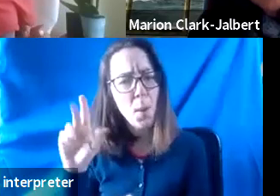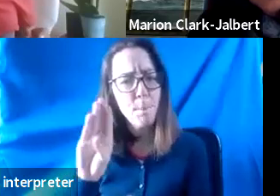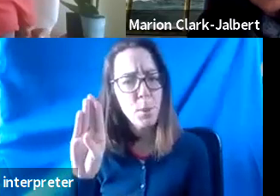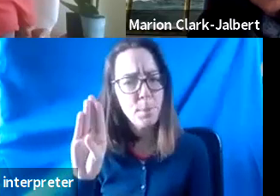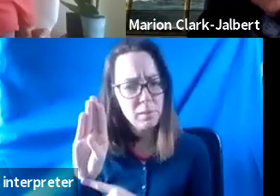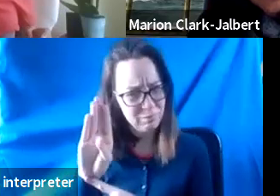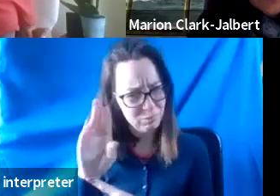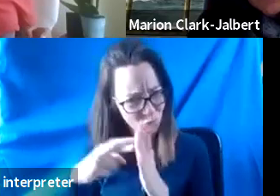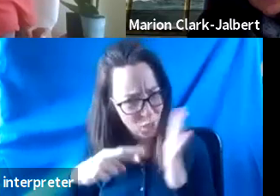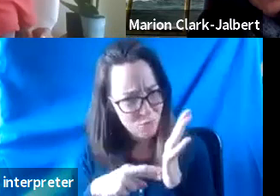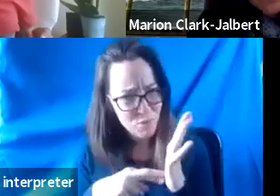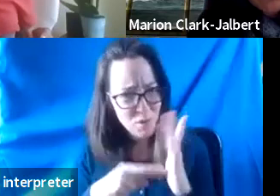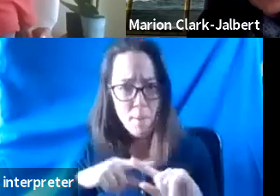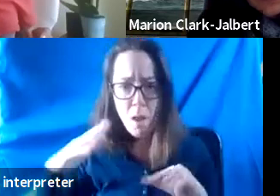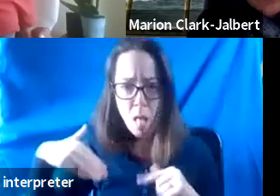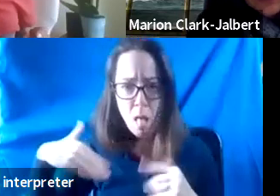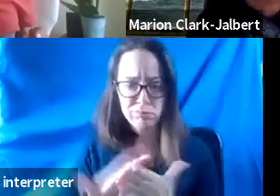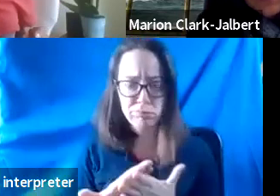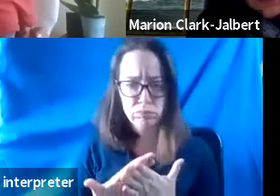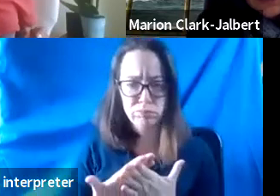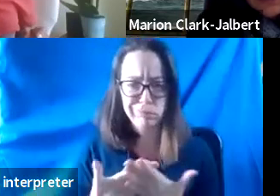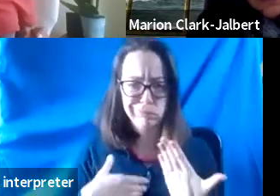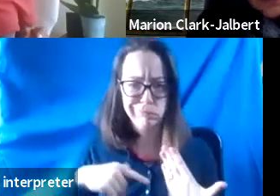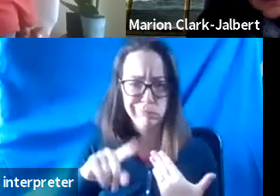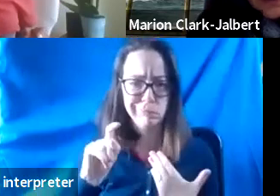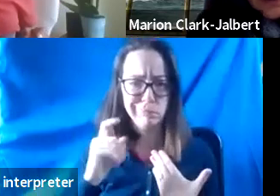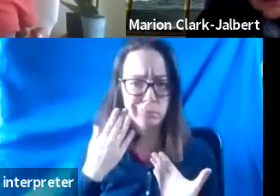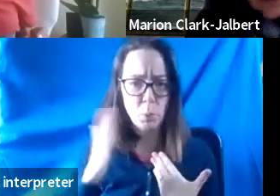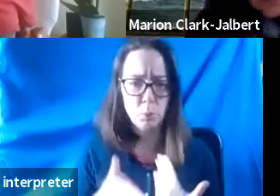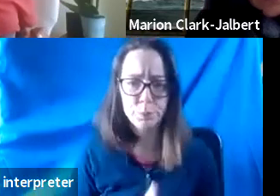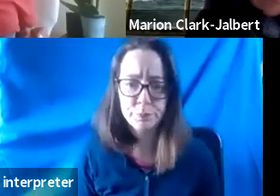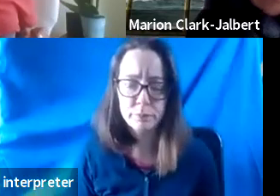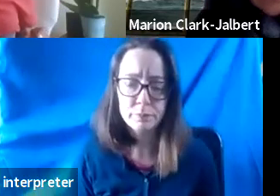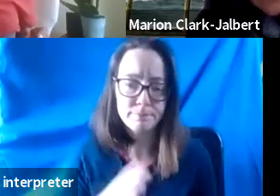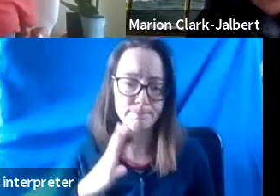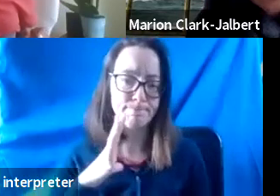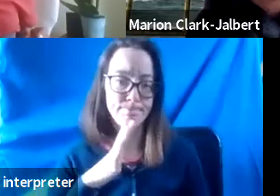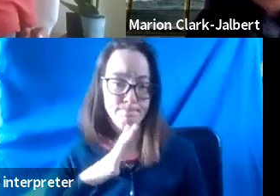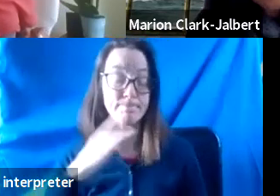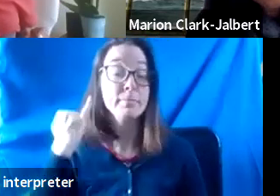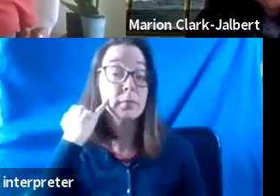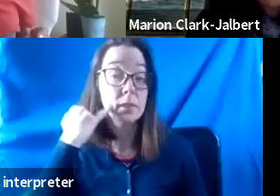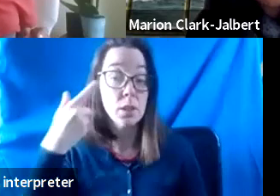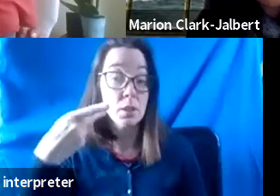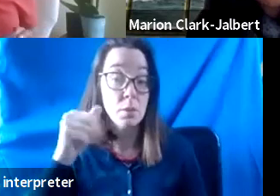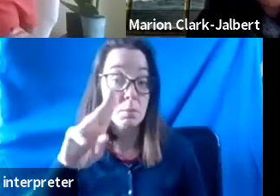hasn't signed in. So I don't know if he's actually going to be attending. Okay. All right. Well, if he joins, then we can just pop him into a box. So we'll